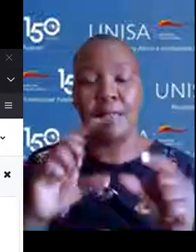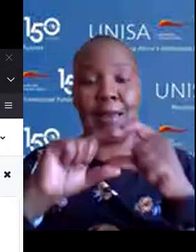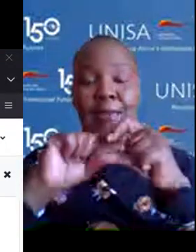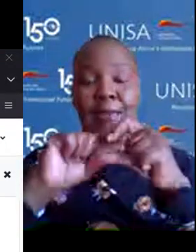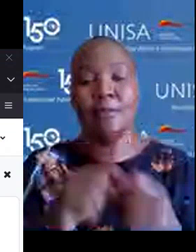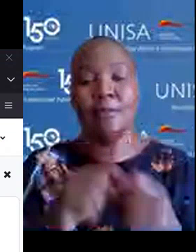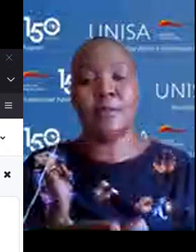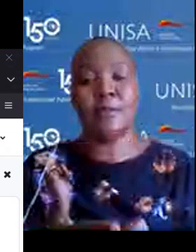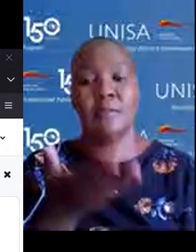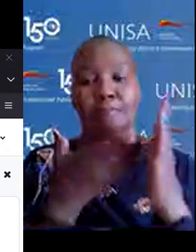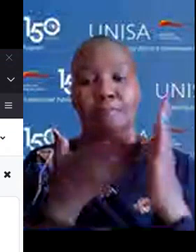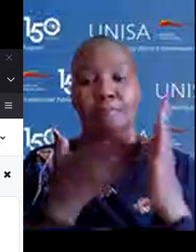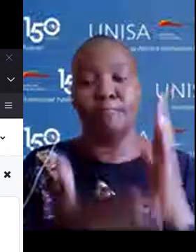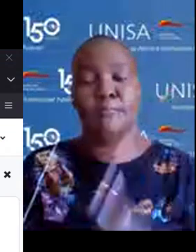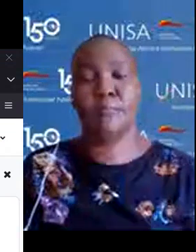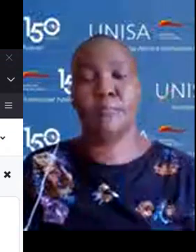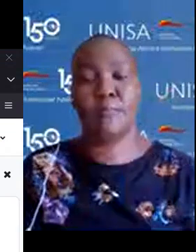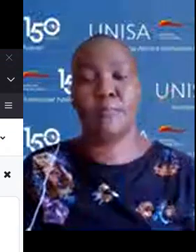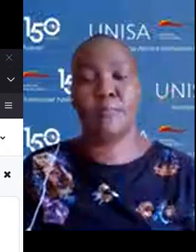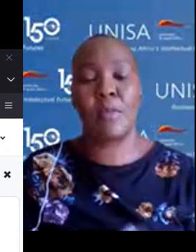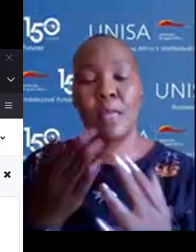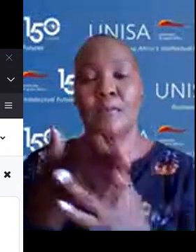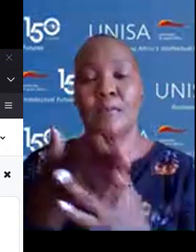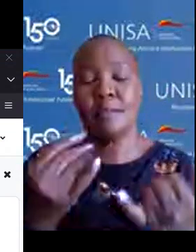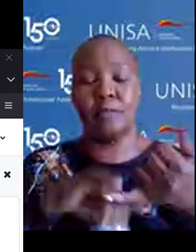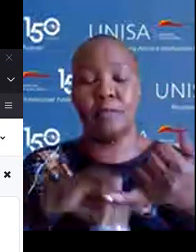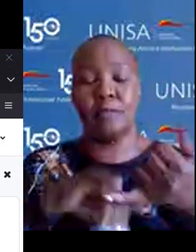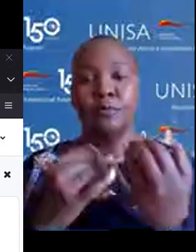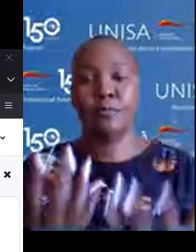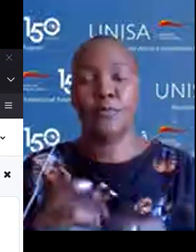adovh.unisa.ac.za to access the course.